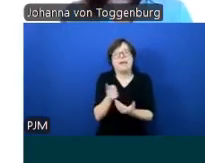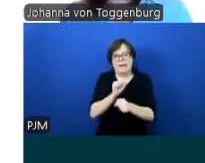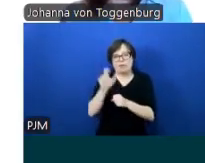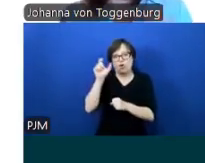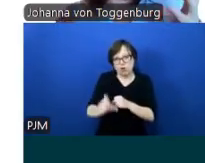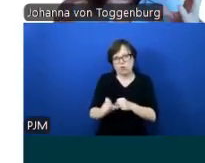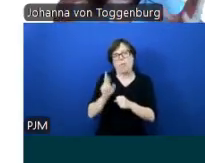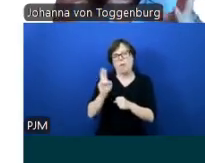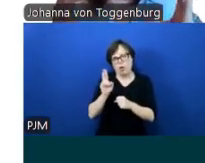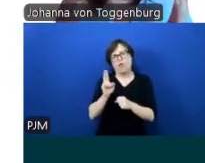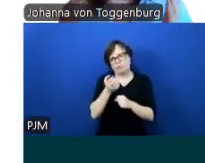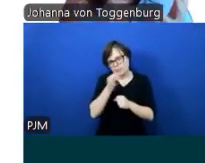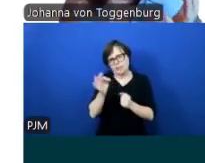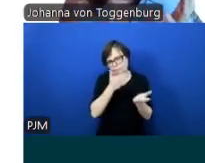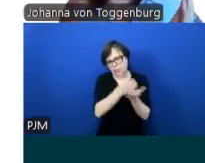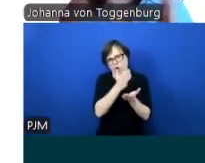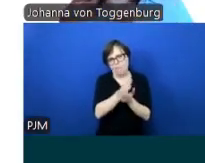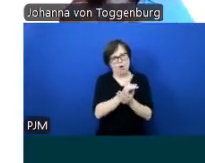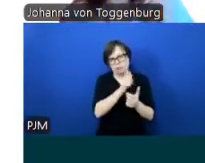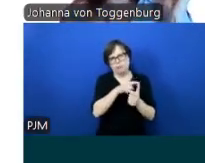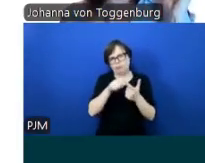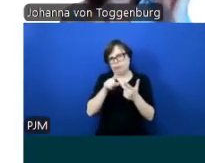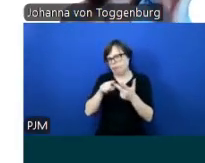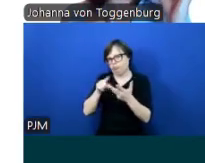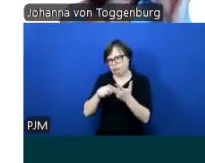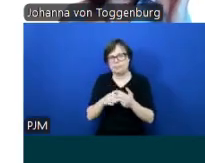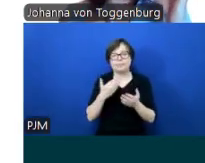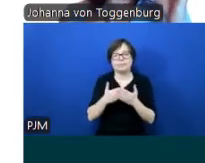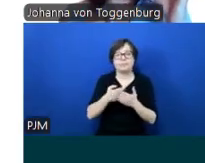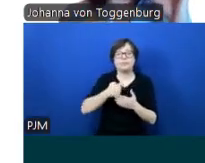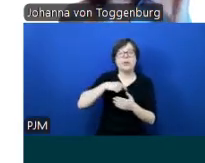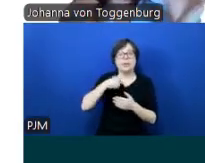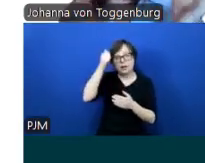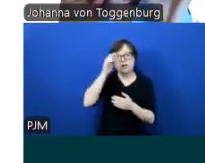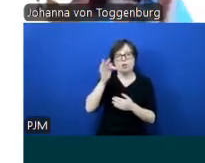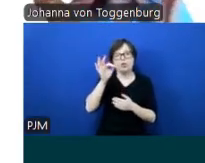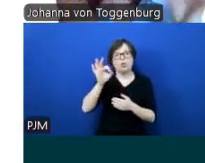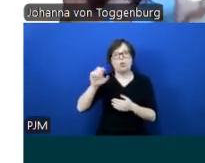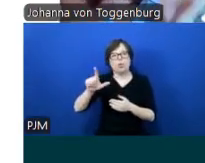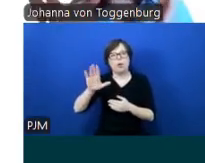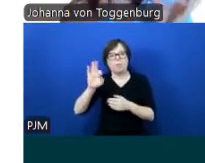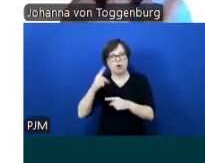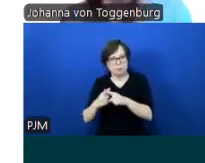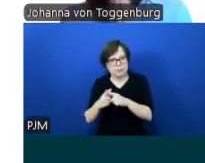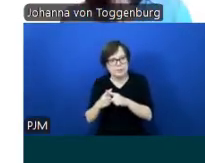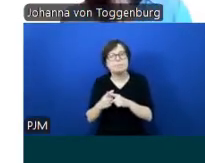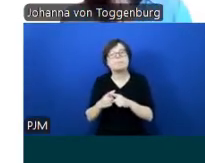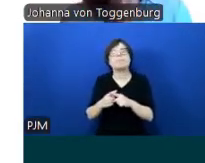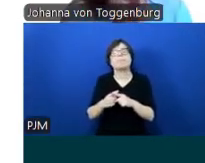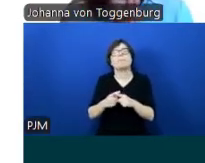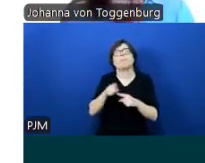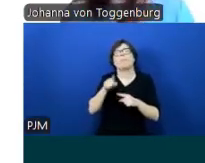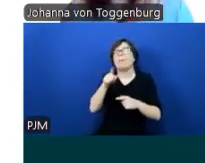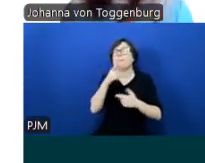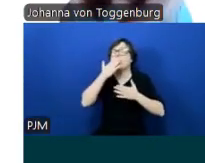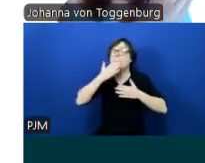So the toolbox mainly looks at basically the what is the interaction between two